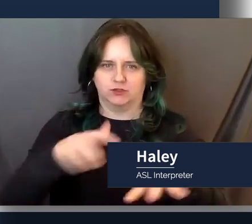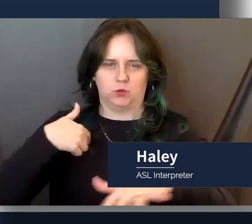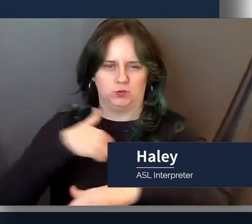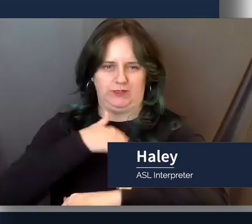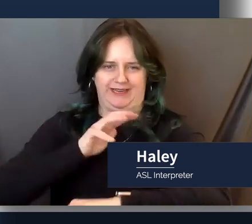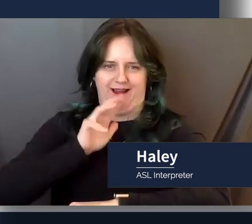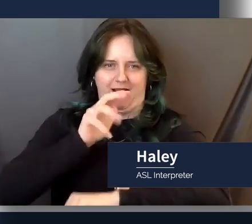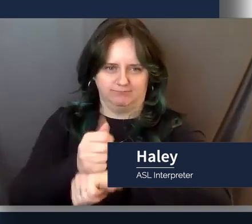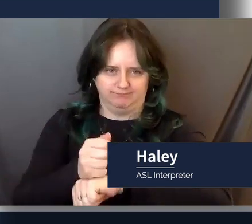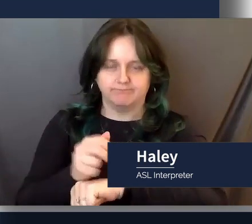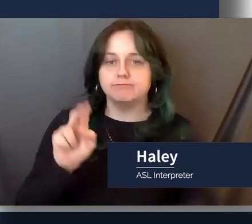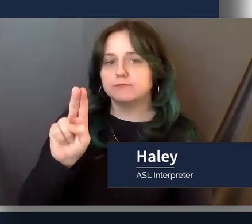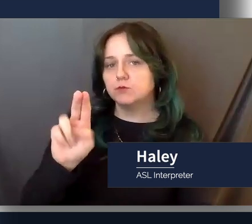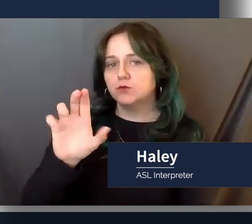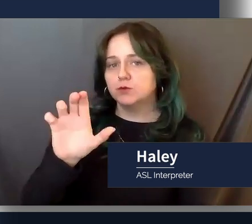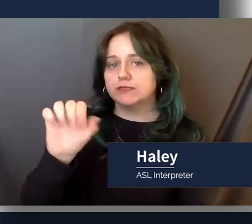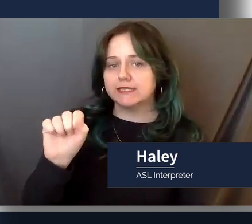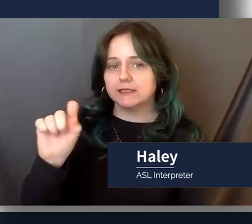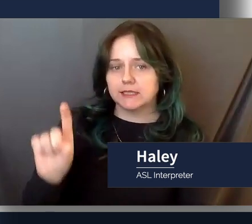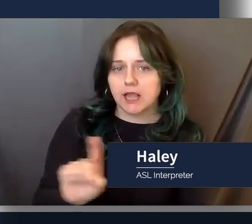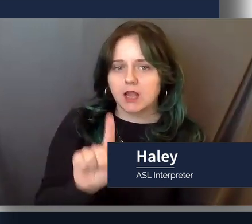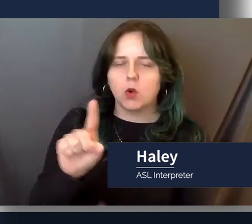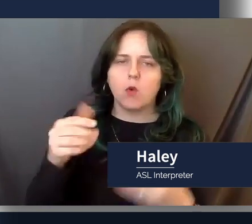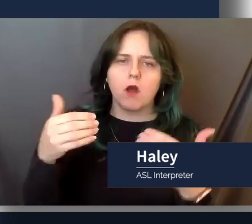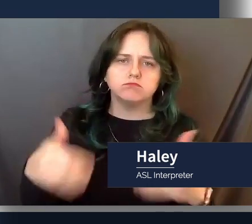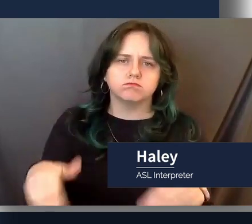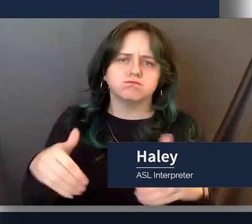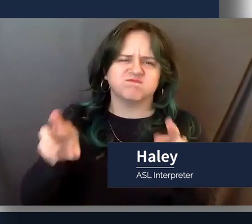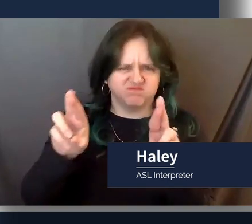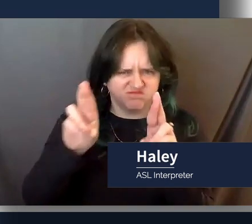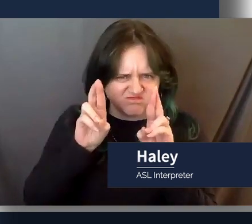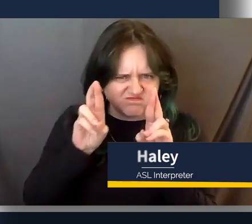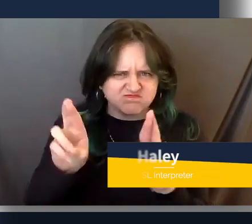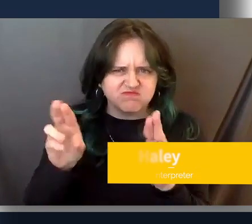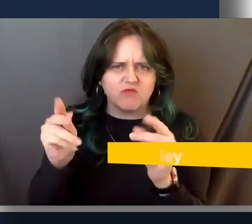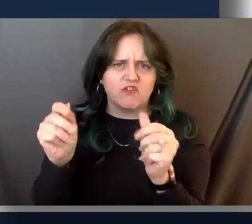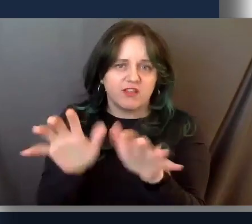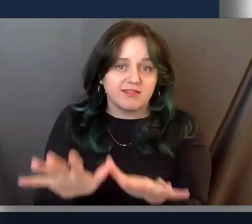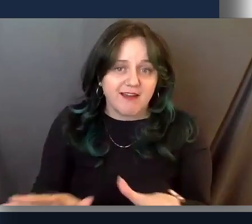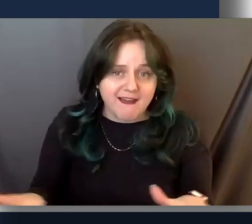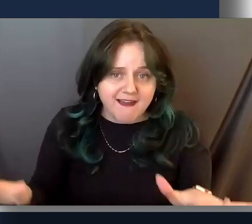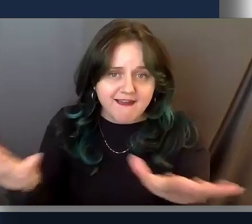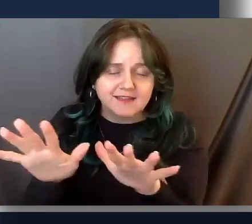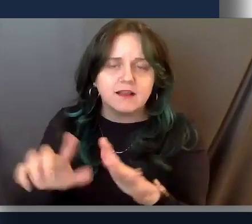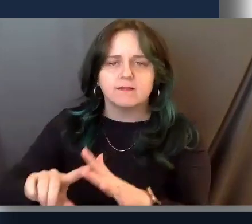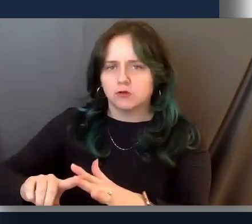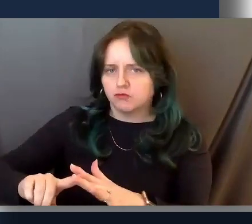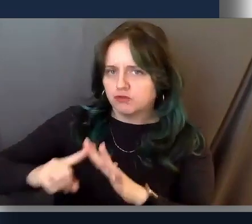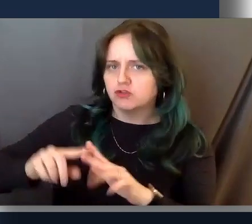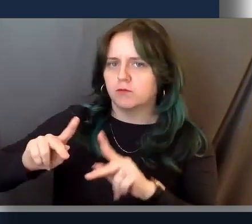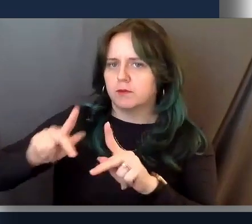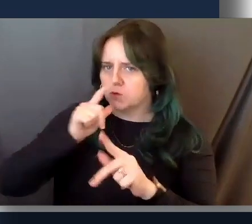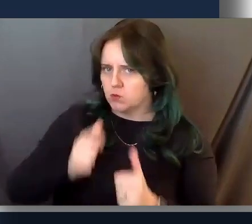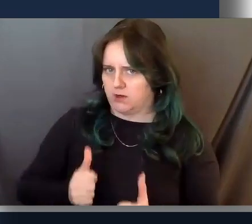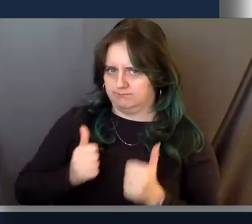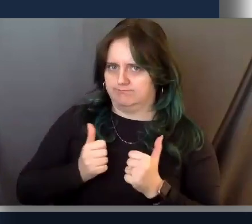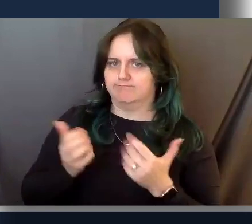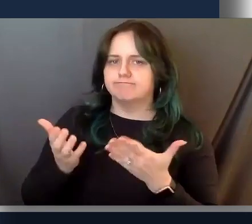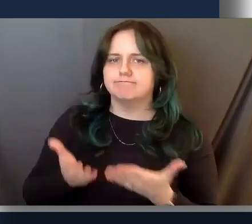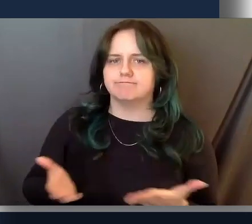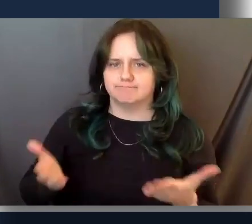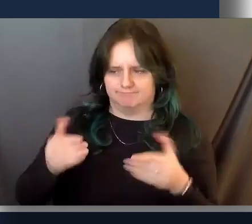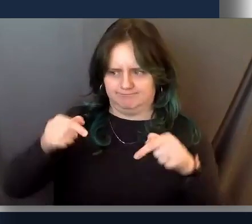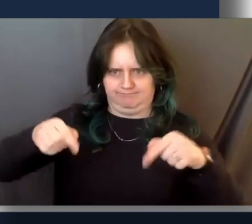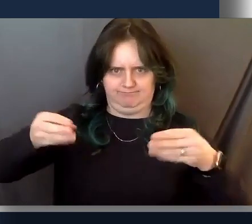The UC San Diego community holds great respect for the land and the original people of the area where our campus is